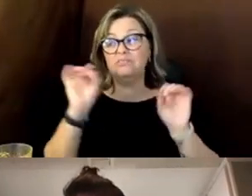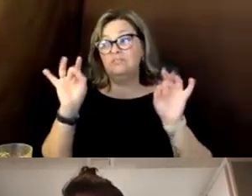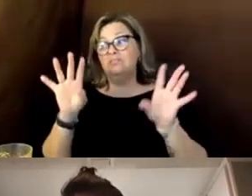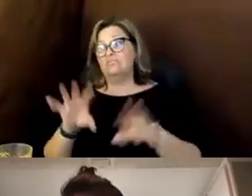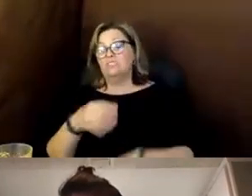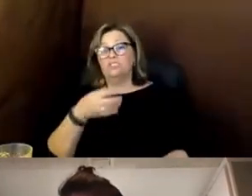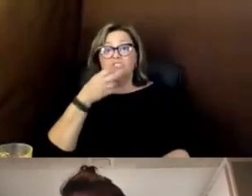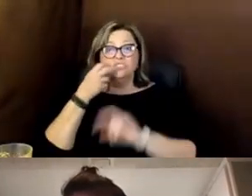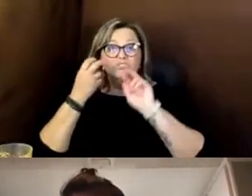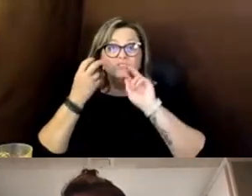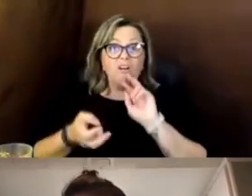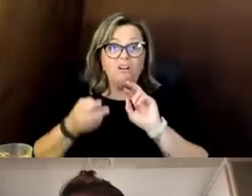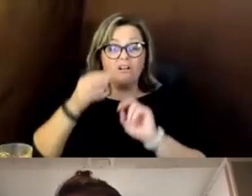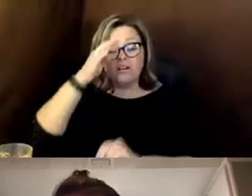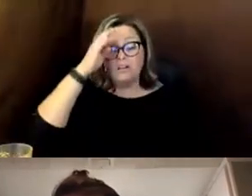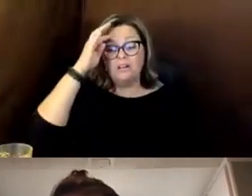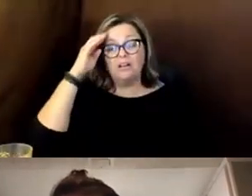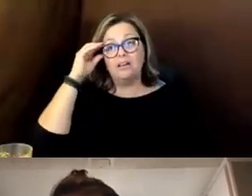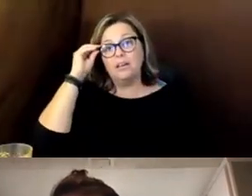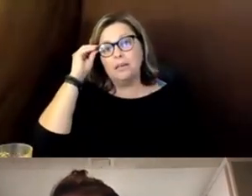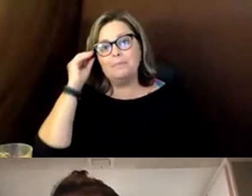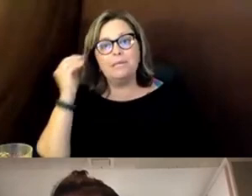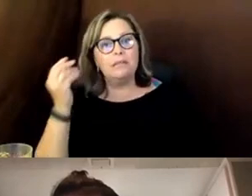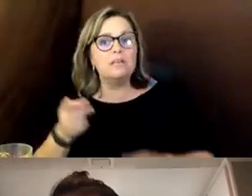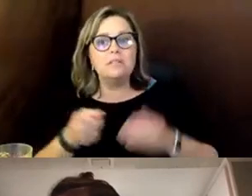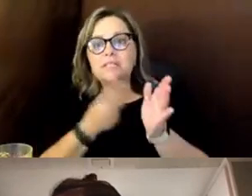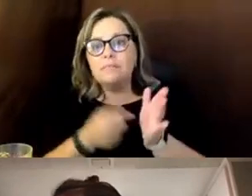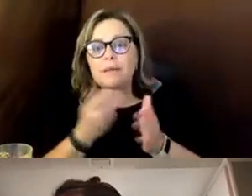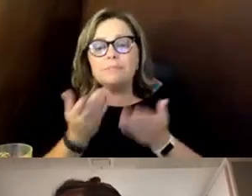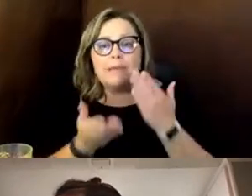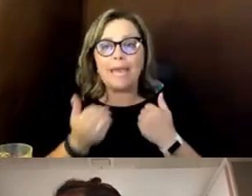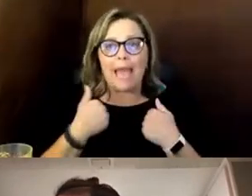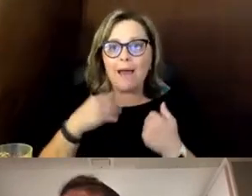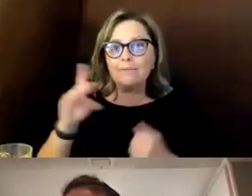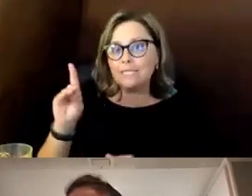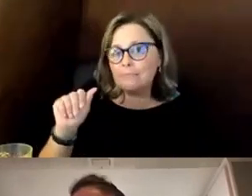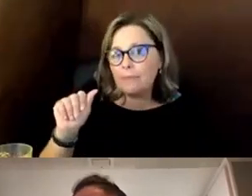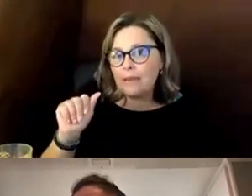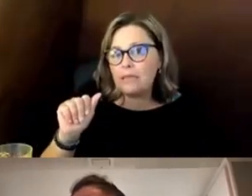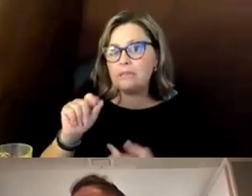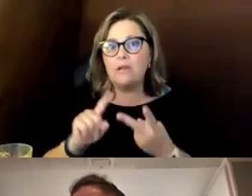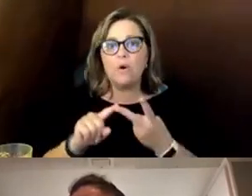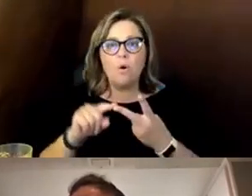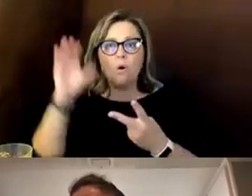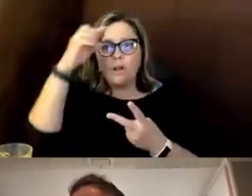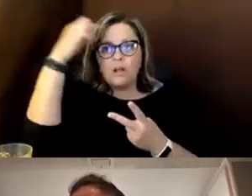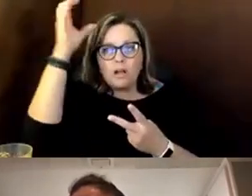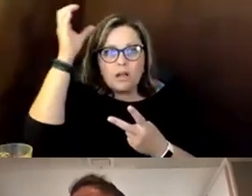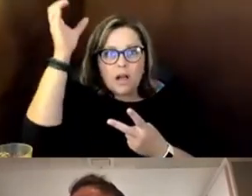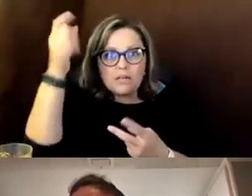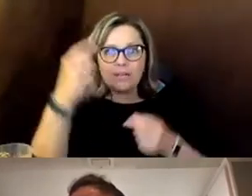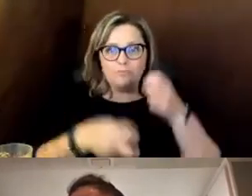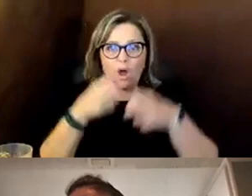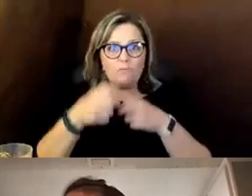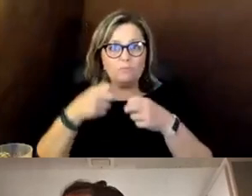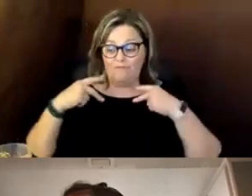but sometimes people have disabilities associated with aging. People have, you know, cognitive problems that, you know, or just simple physical